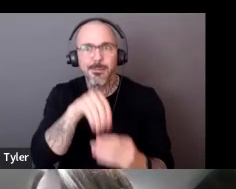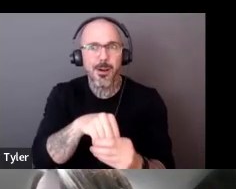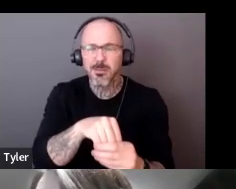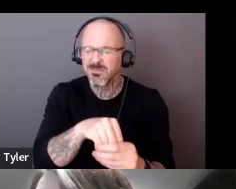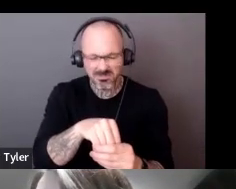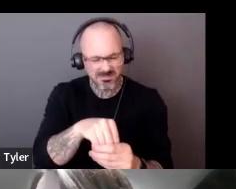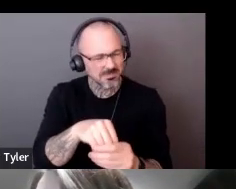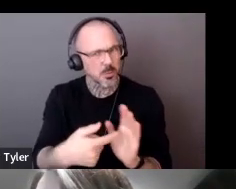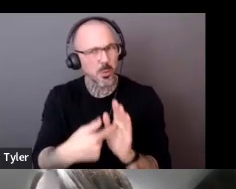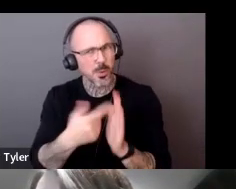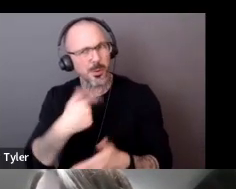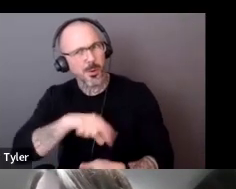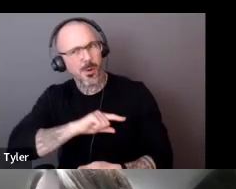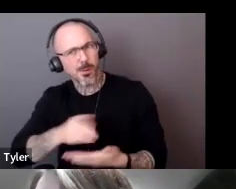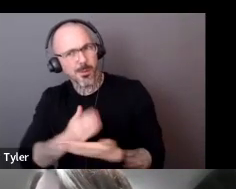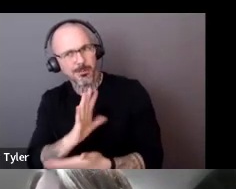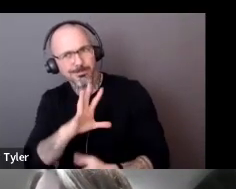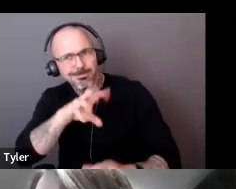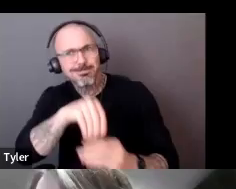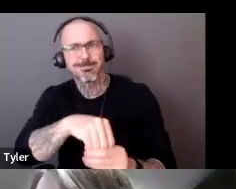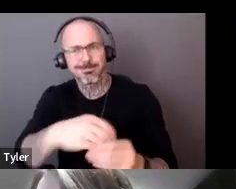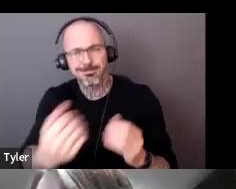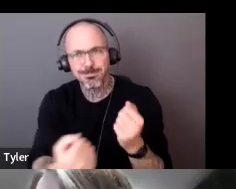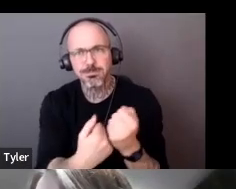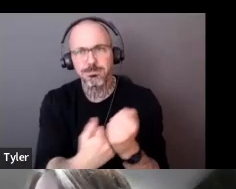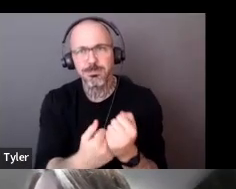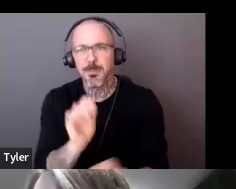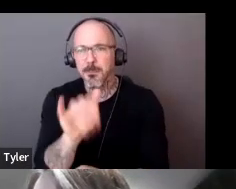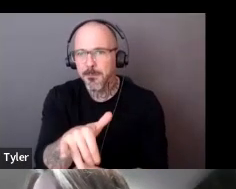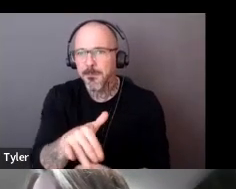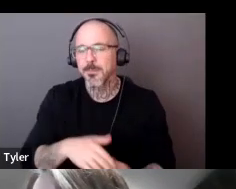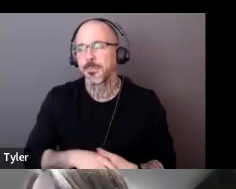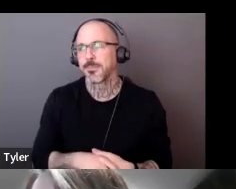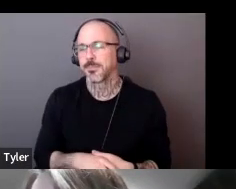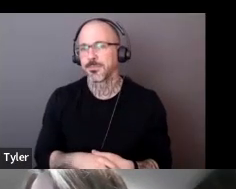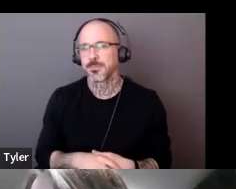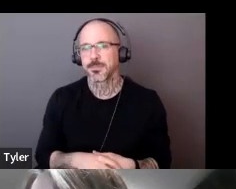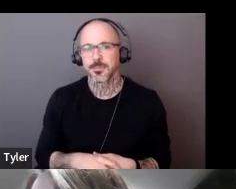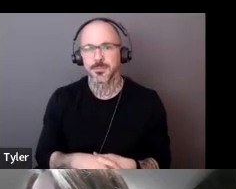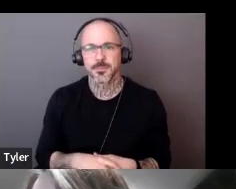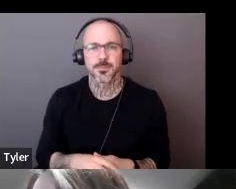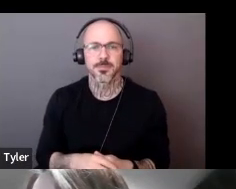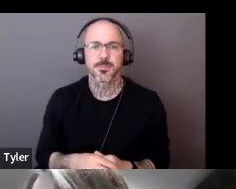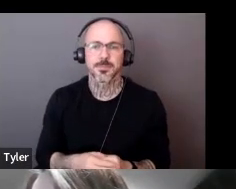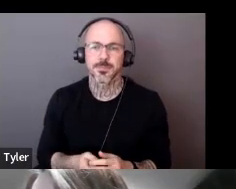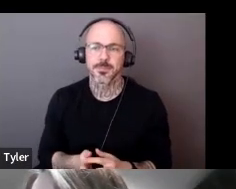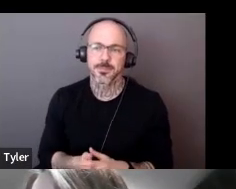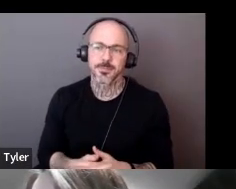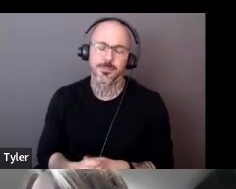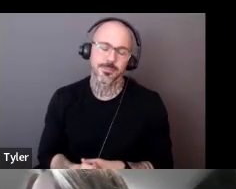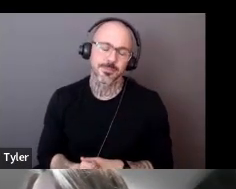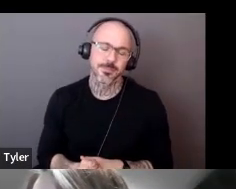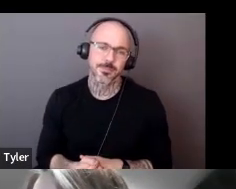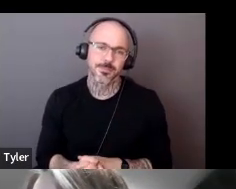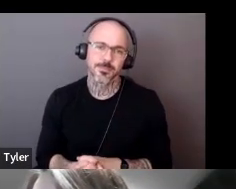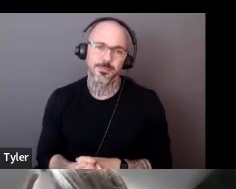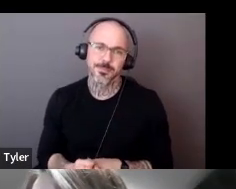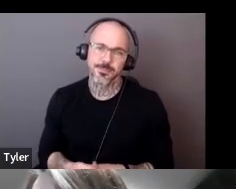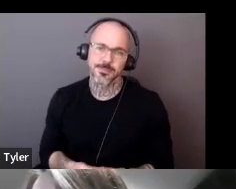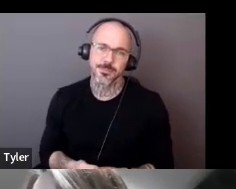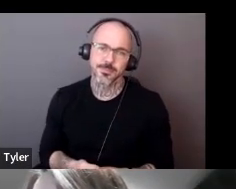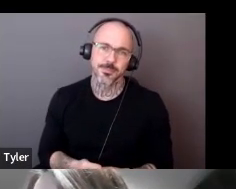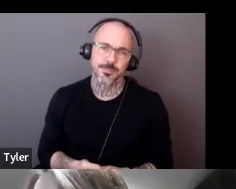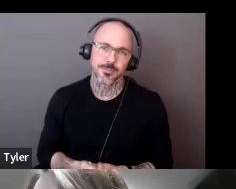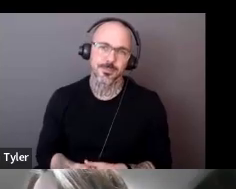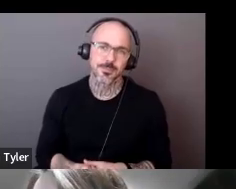agency and dignity for people with disability and inclusion. But there's so I think